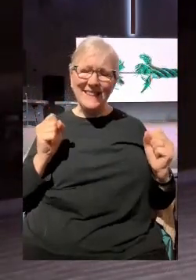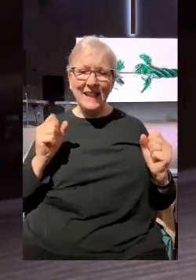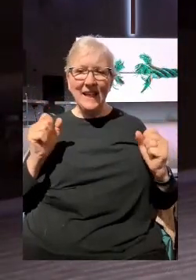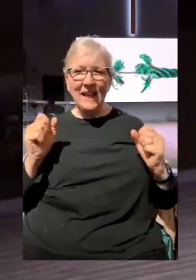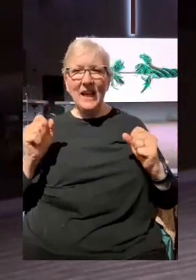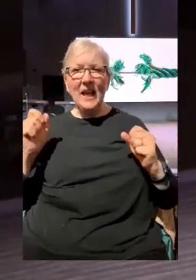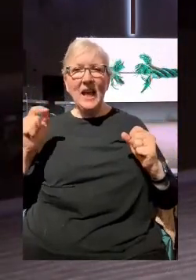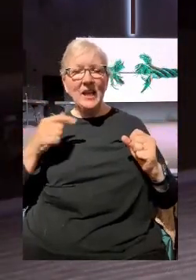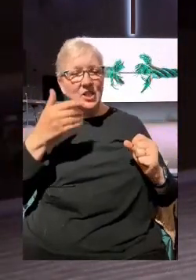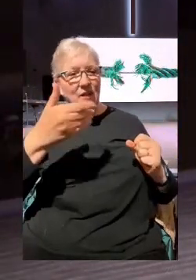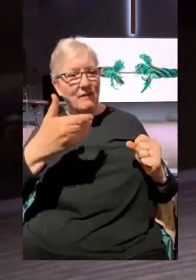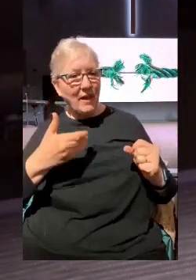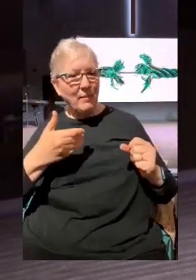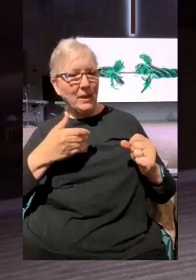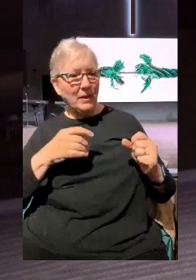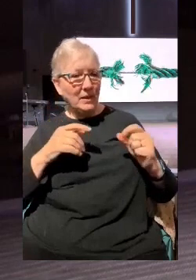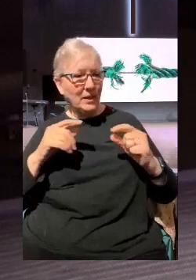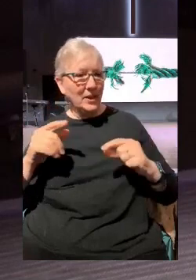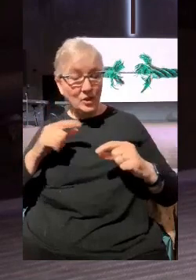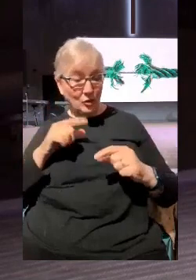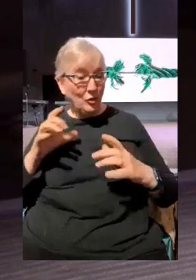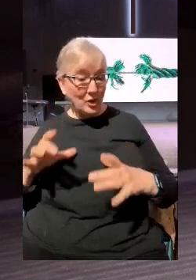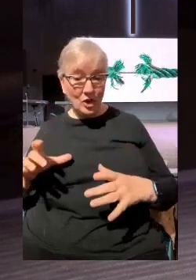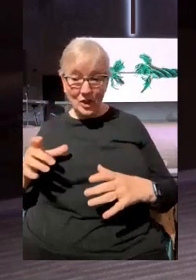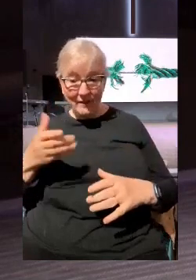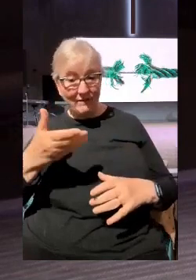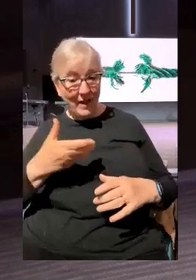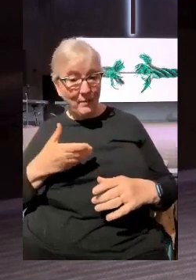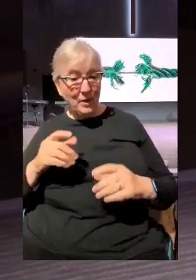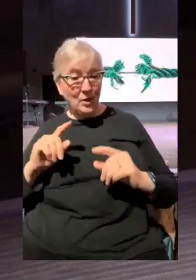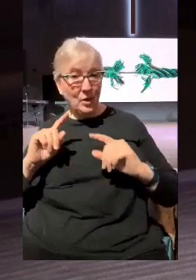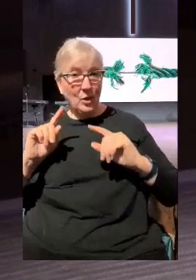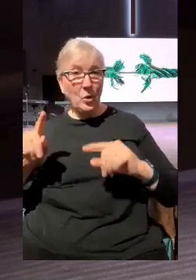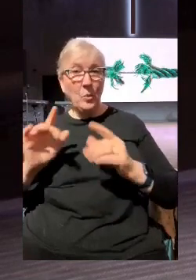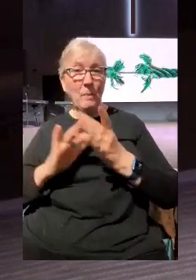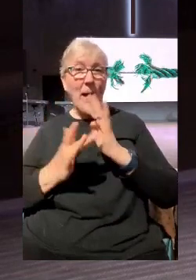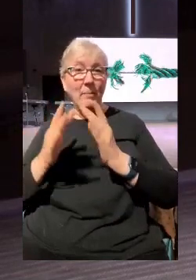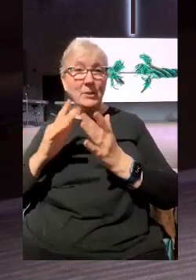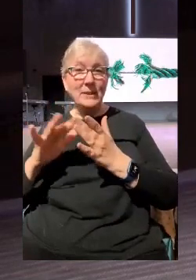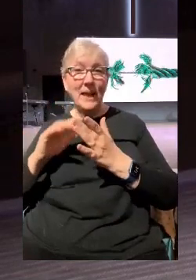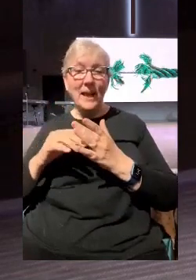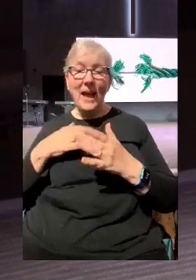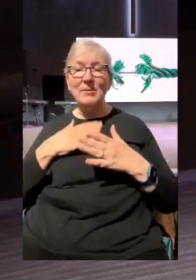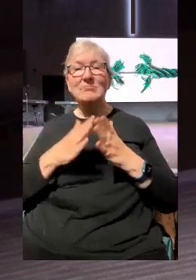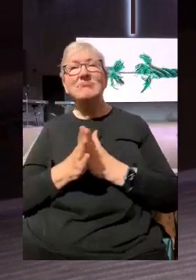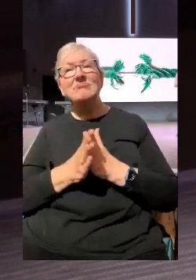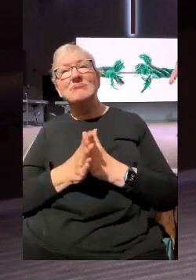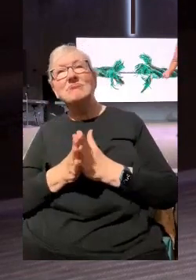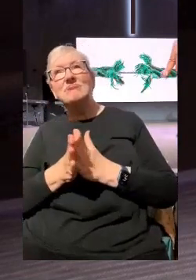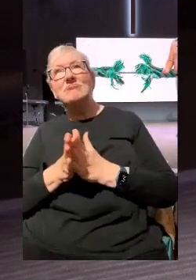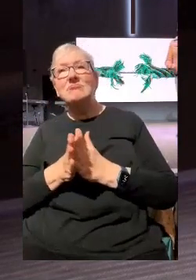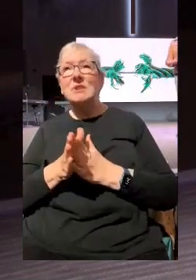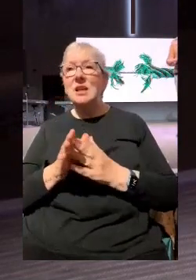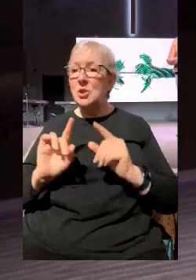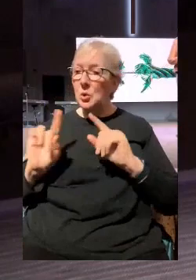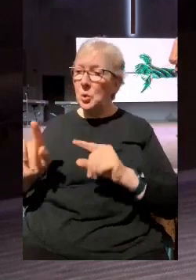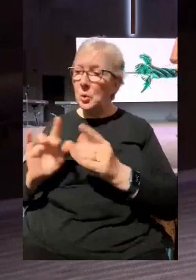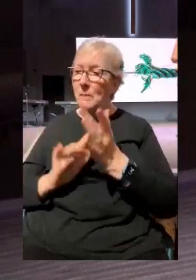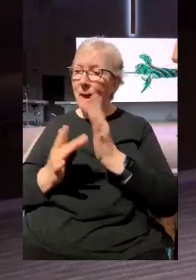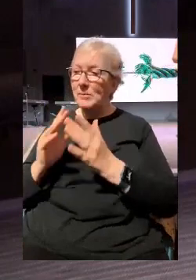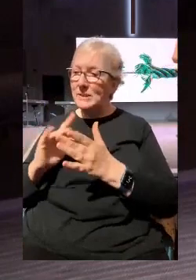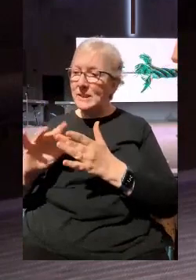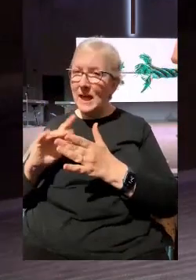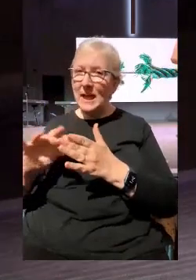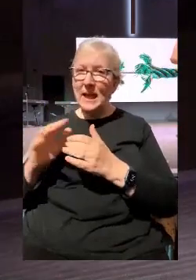to a Bible study. She was a Christian. She invited me to a Bible study. I was so thrilled. So I went to this Bible study, and what I